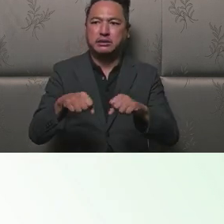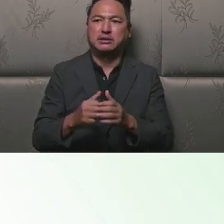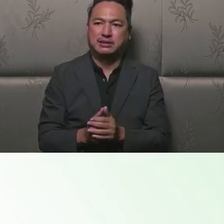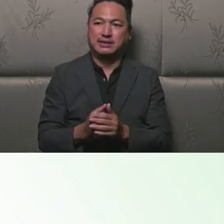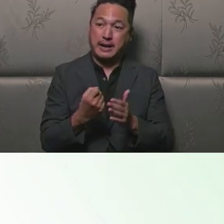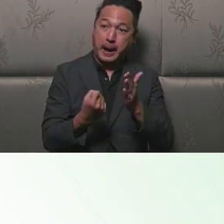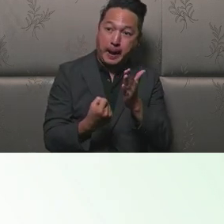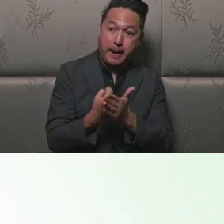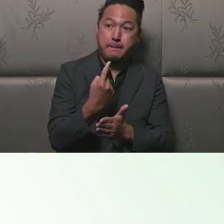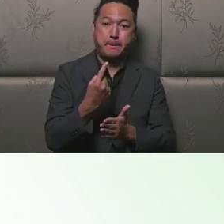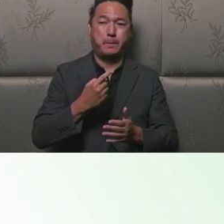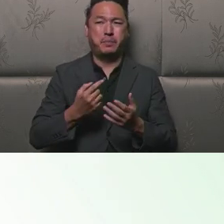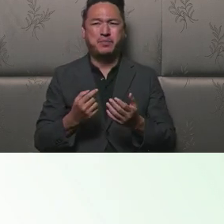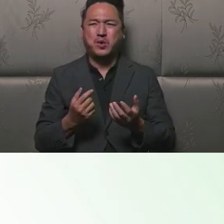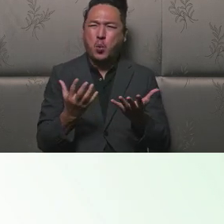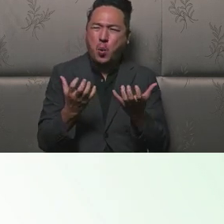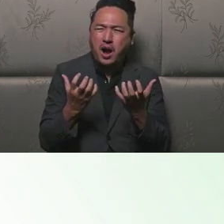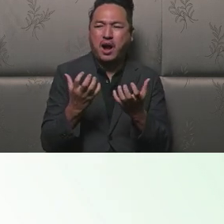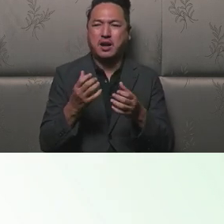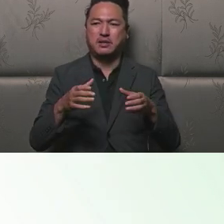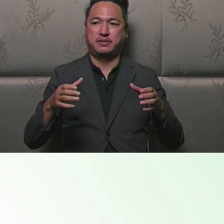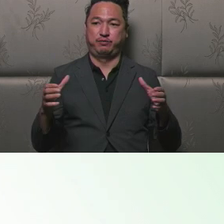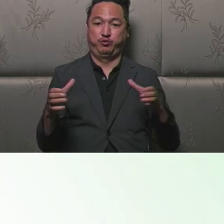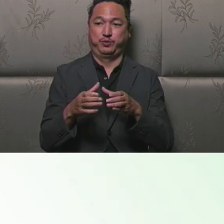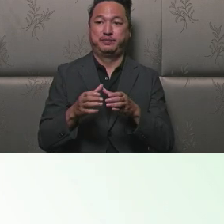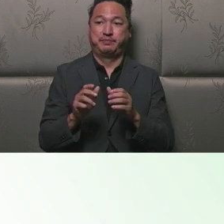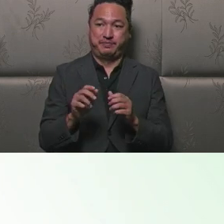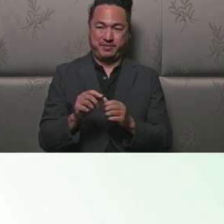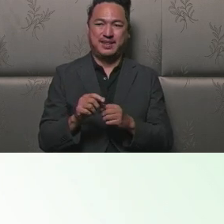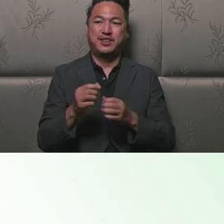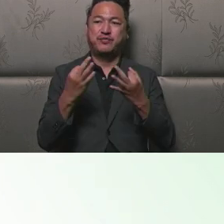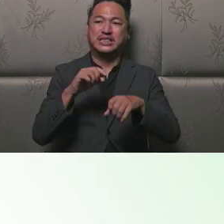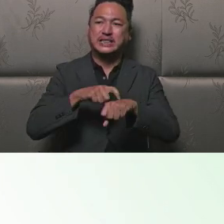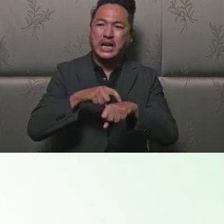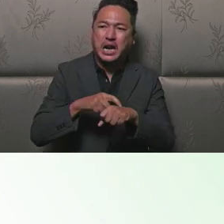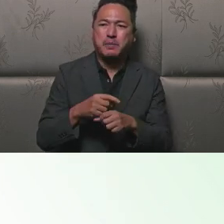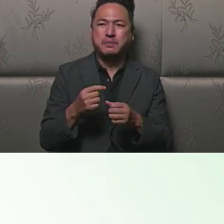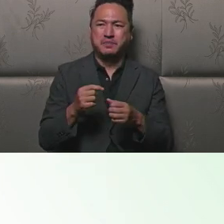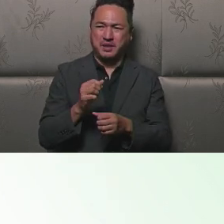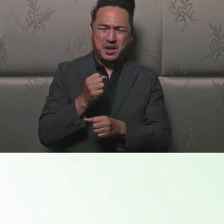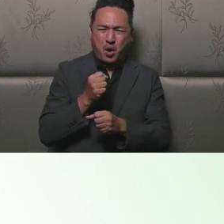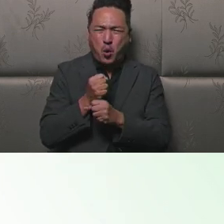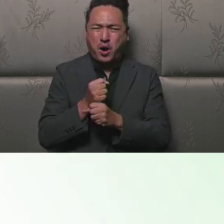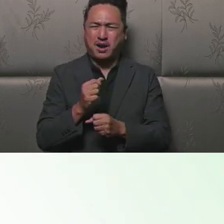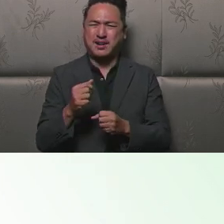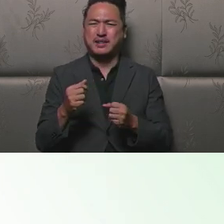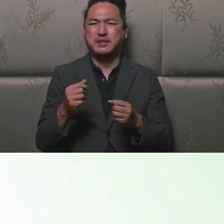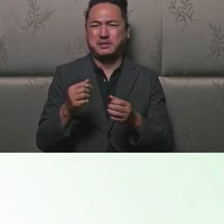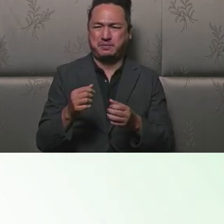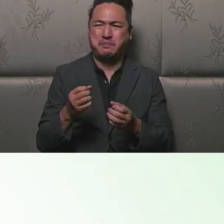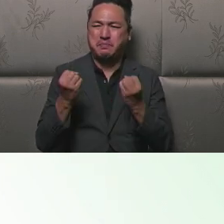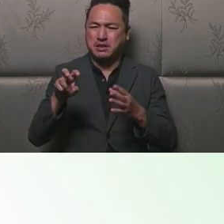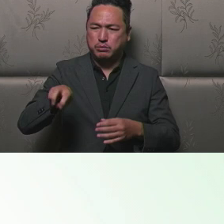Another scheme which is similar to the Academic Credit Bank system is called Bachelor's Degree Examination for